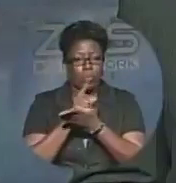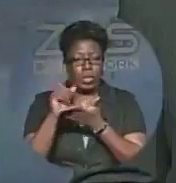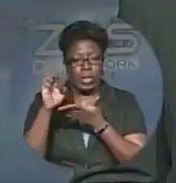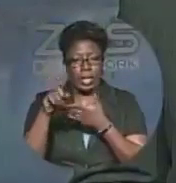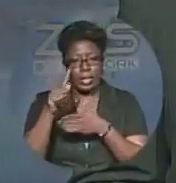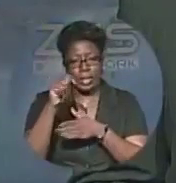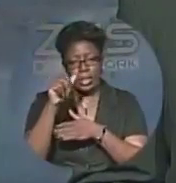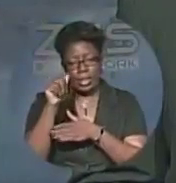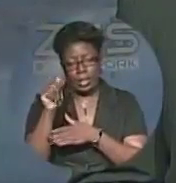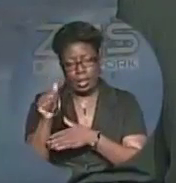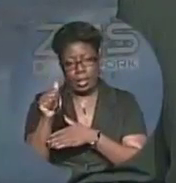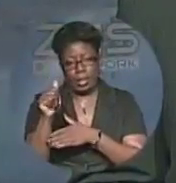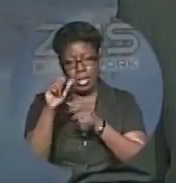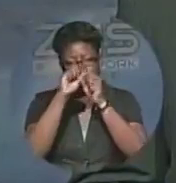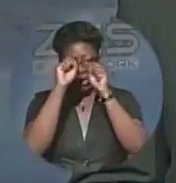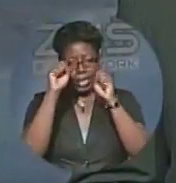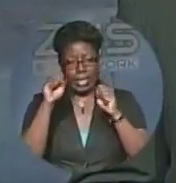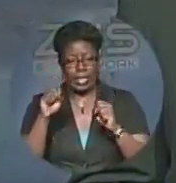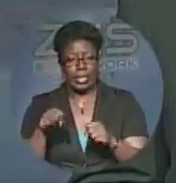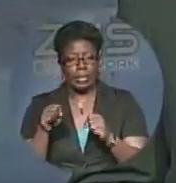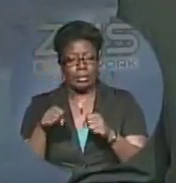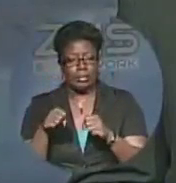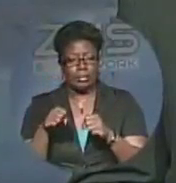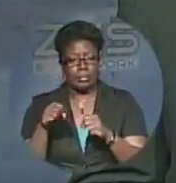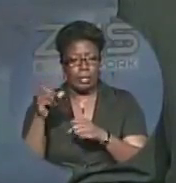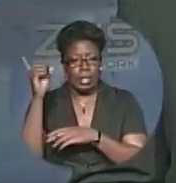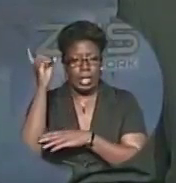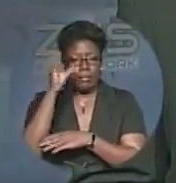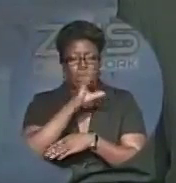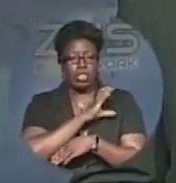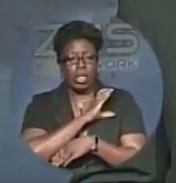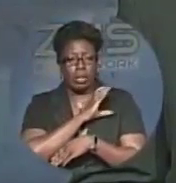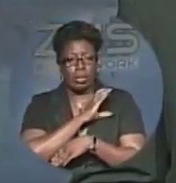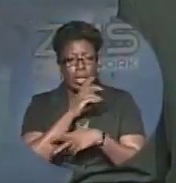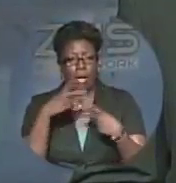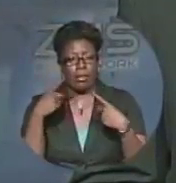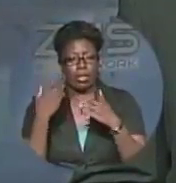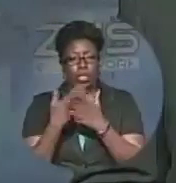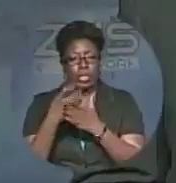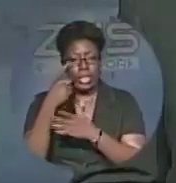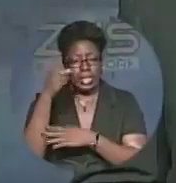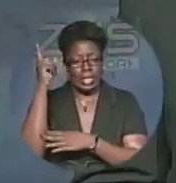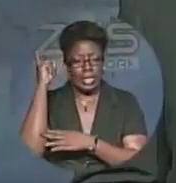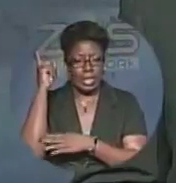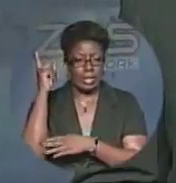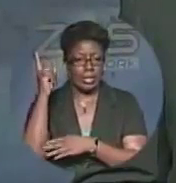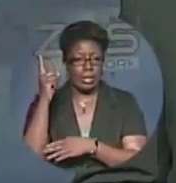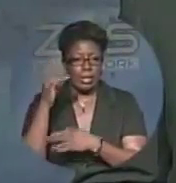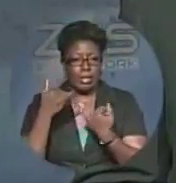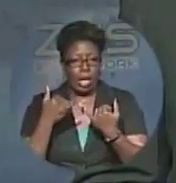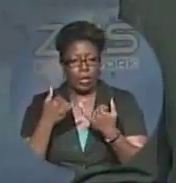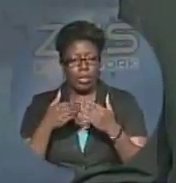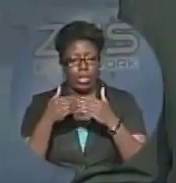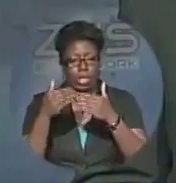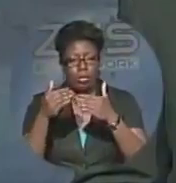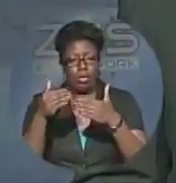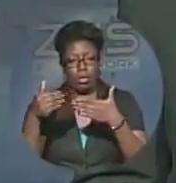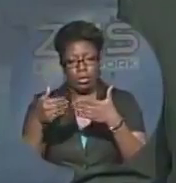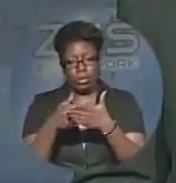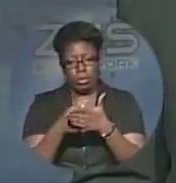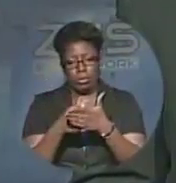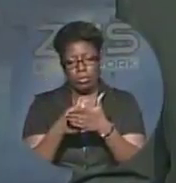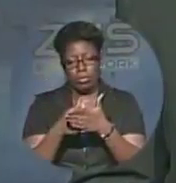Robinson Stadium. Star Trackers coach David Charlton dubbed it another smashing success, and he says he's now looking forward to the rest of the